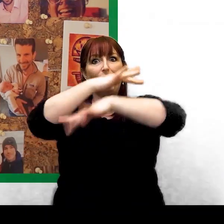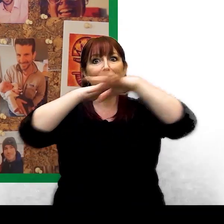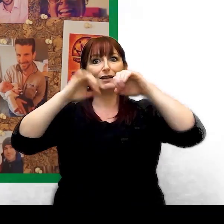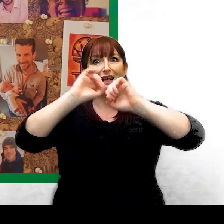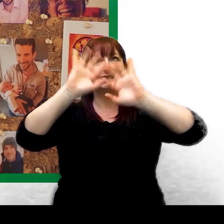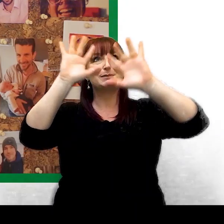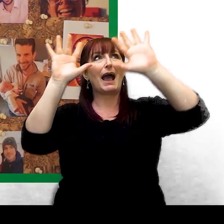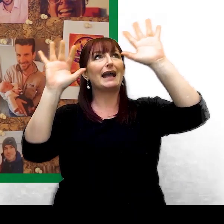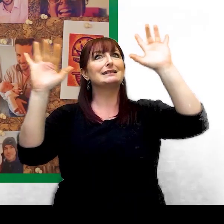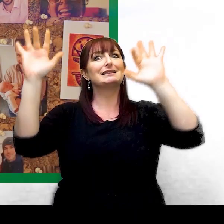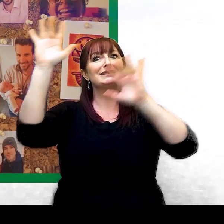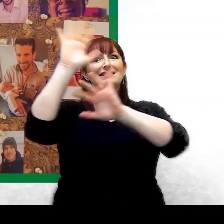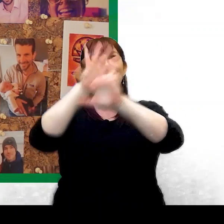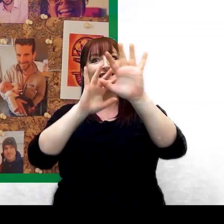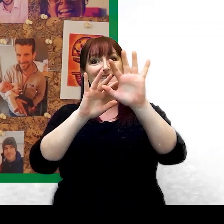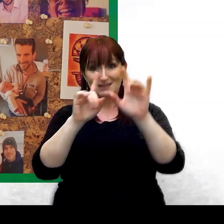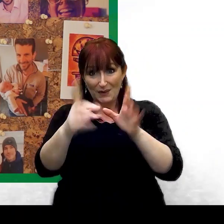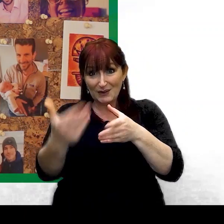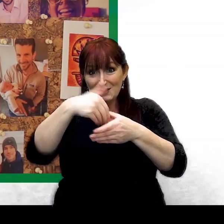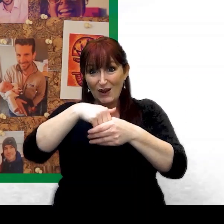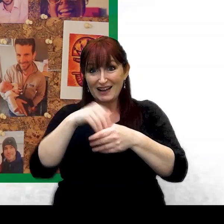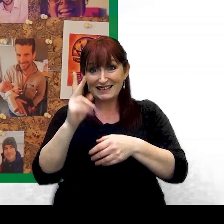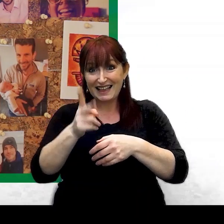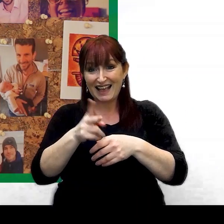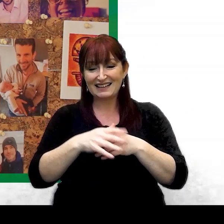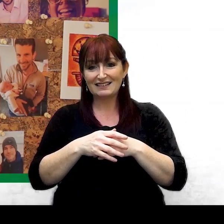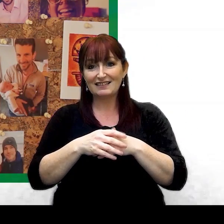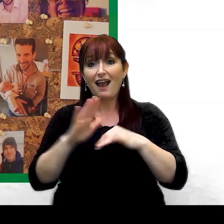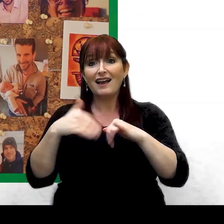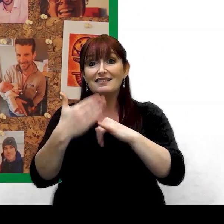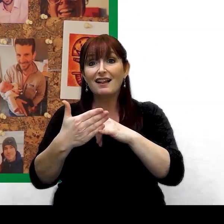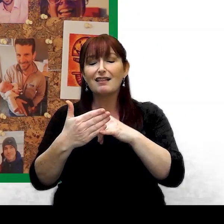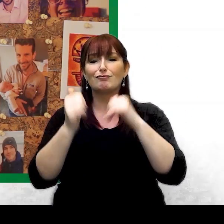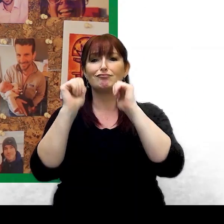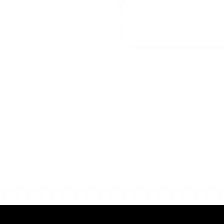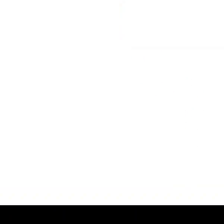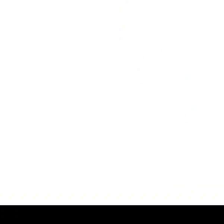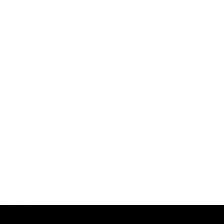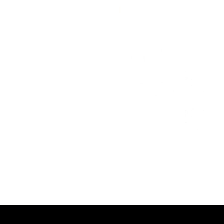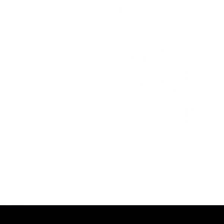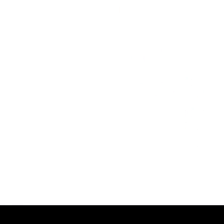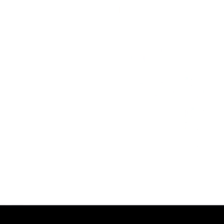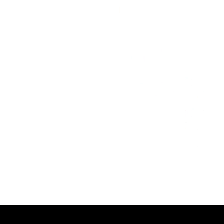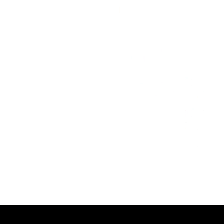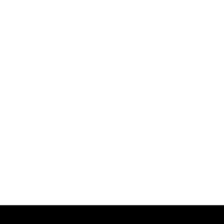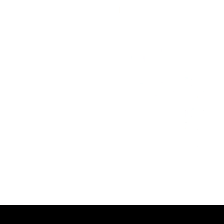please do come back and join us then. Till that time, have a great week, keep working hard.